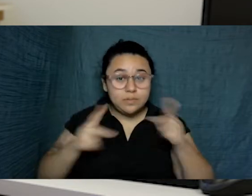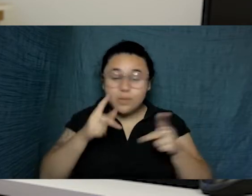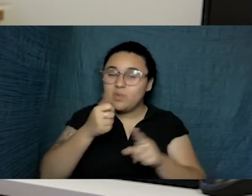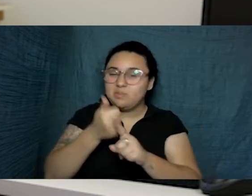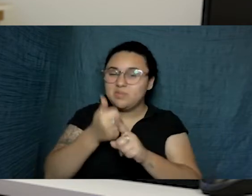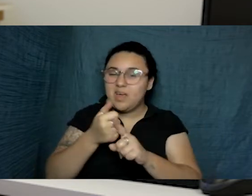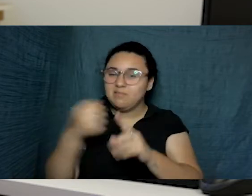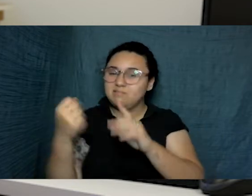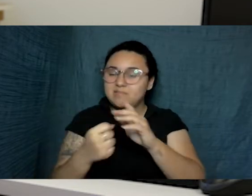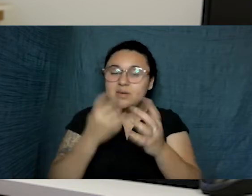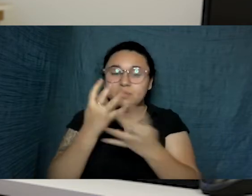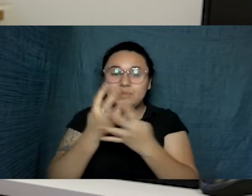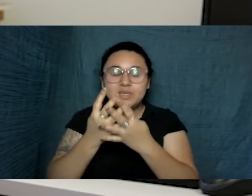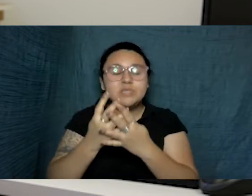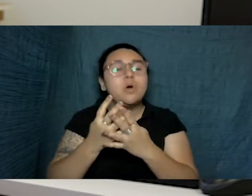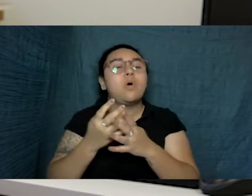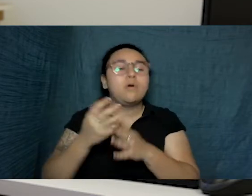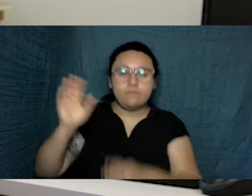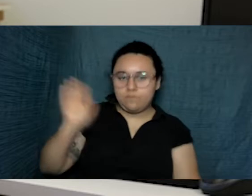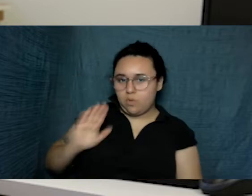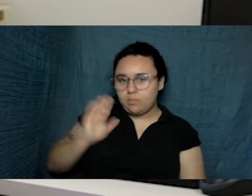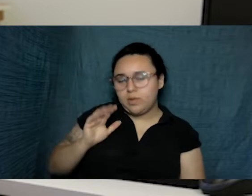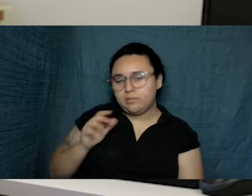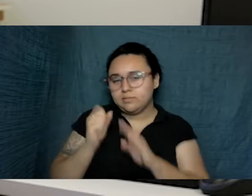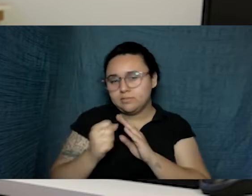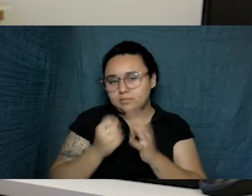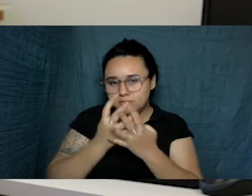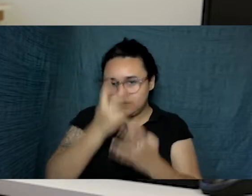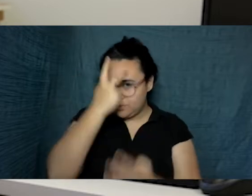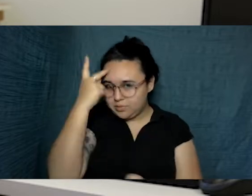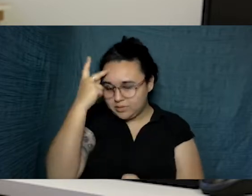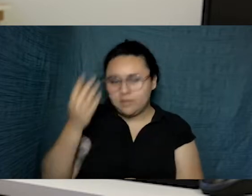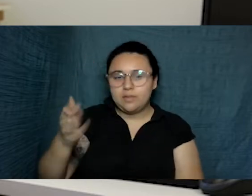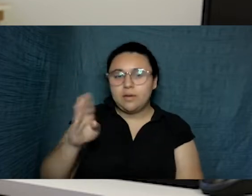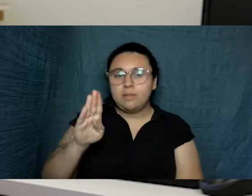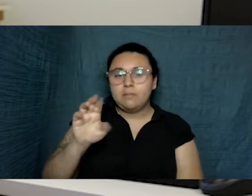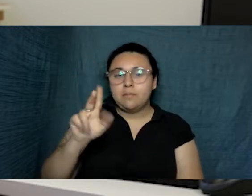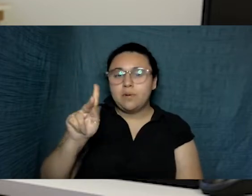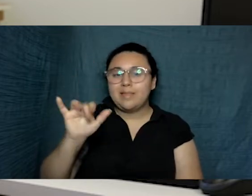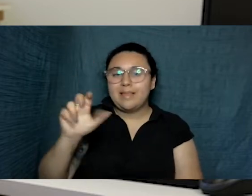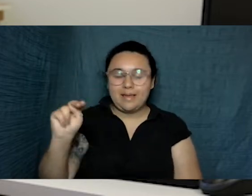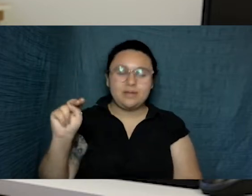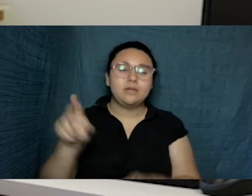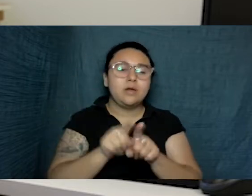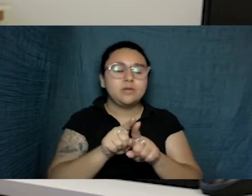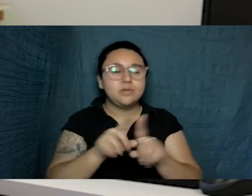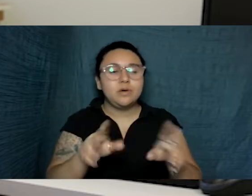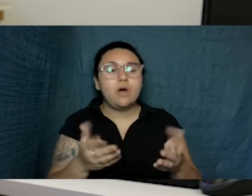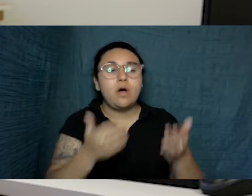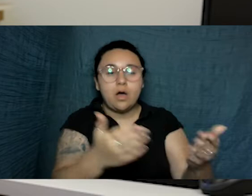are incarcerated or formerly incarcerated in Brooklyn. And we also extend support to